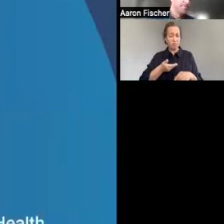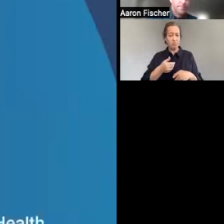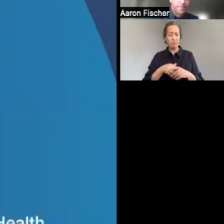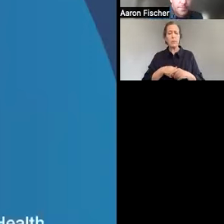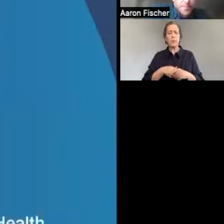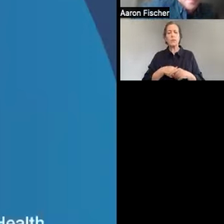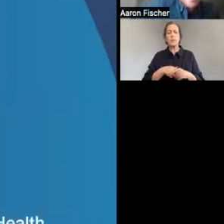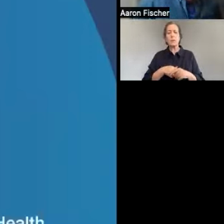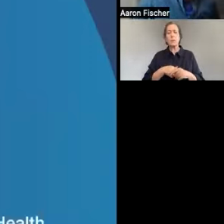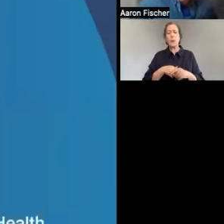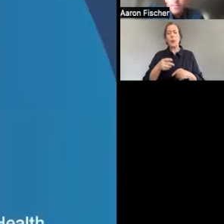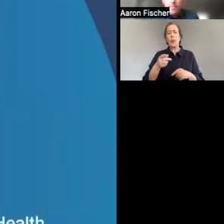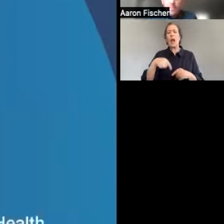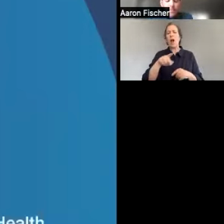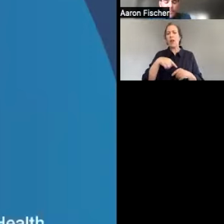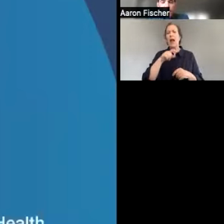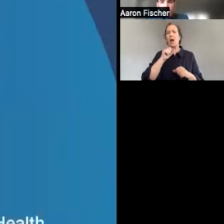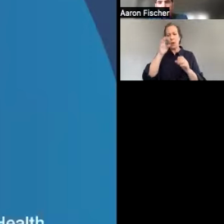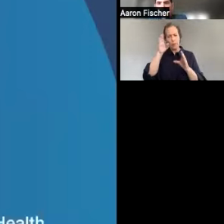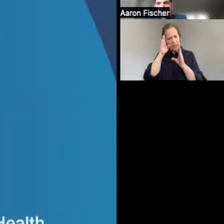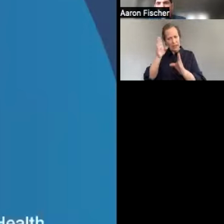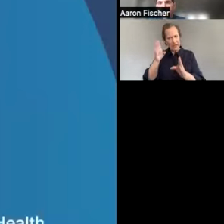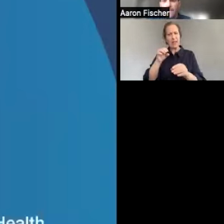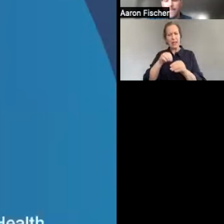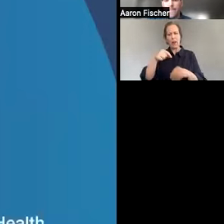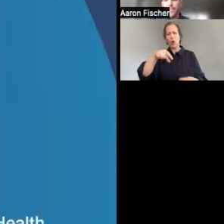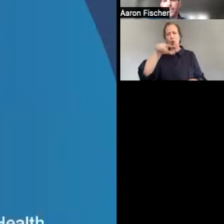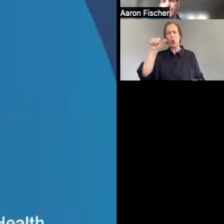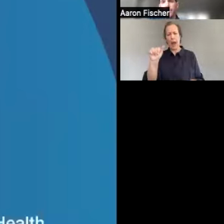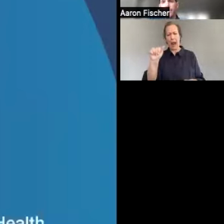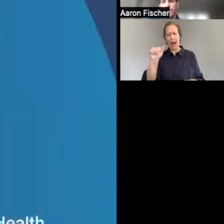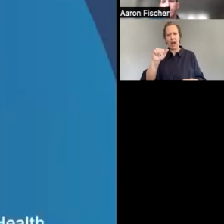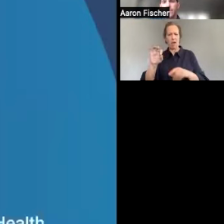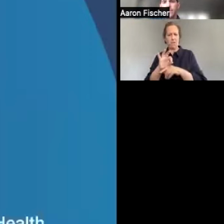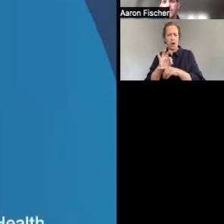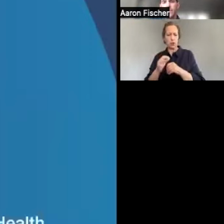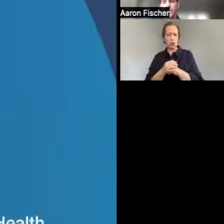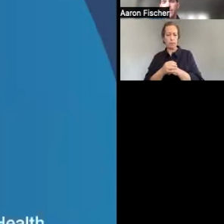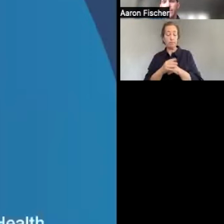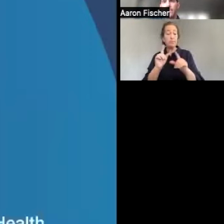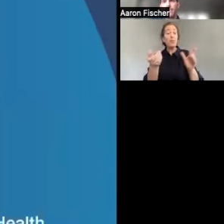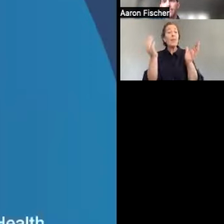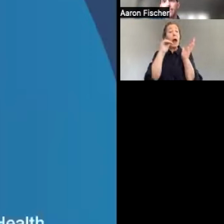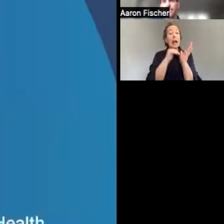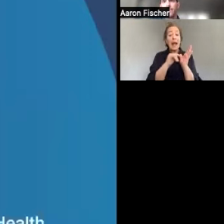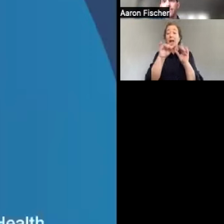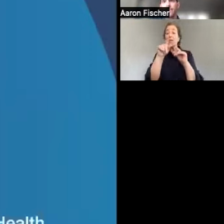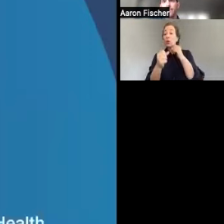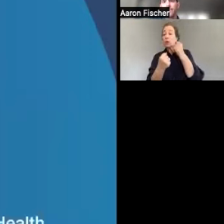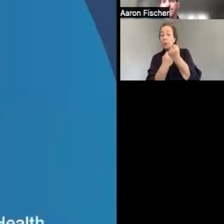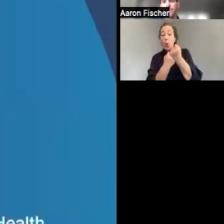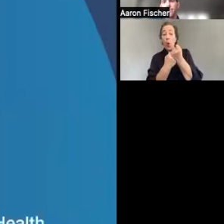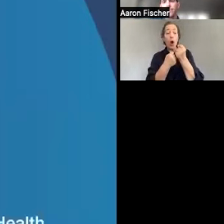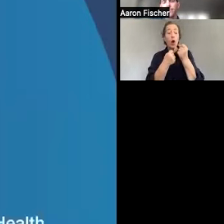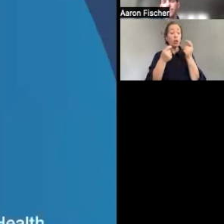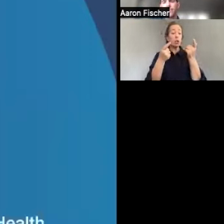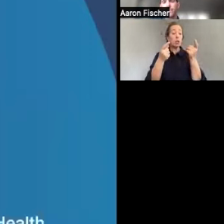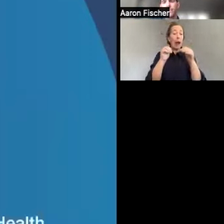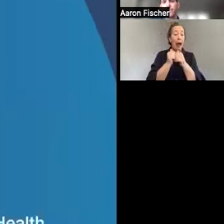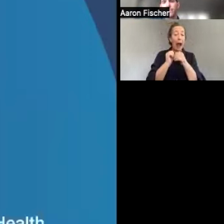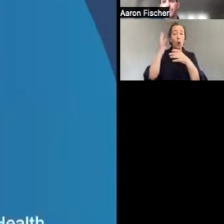to the Q&A function in Zoom. Again, if you do need any support with engagement today, please